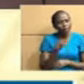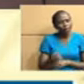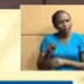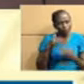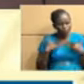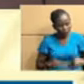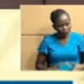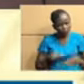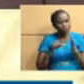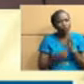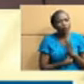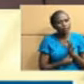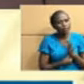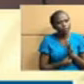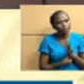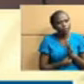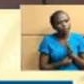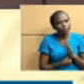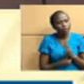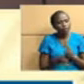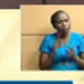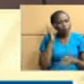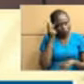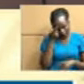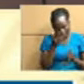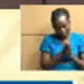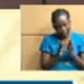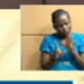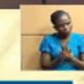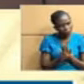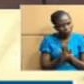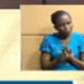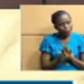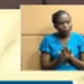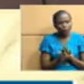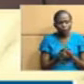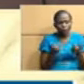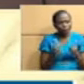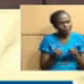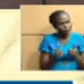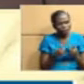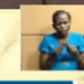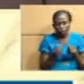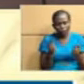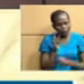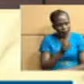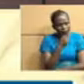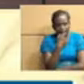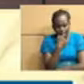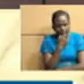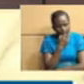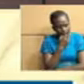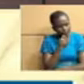health insurance policy and law. We haven't really resolved